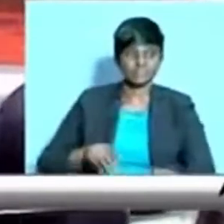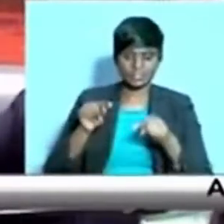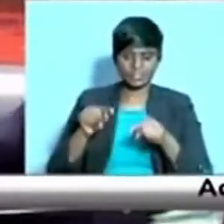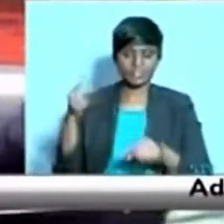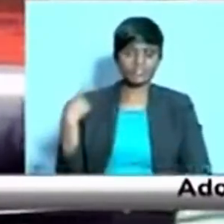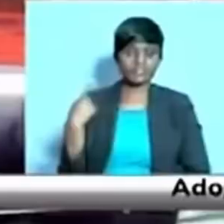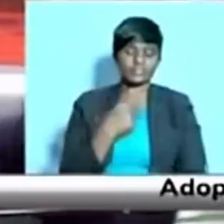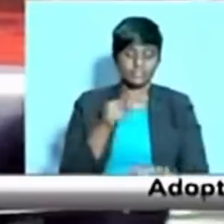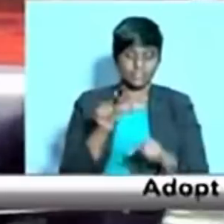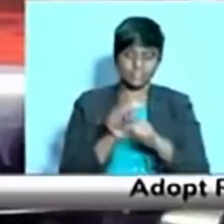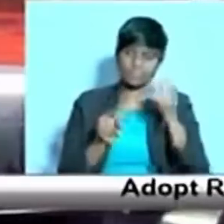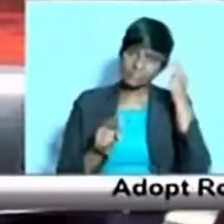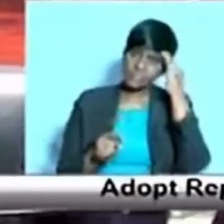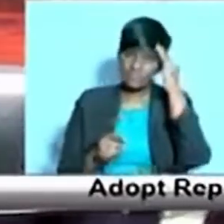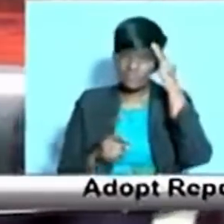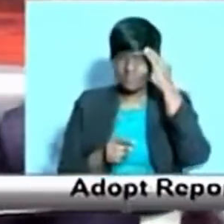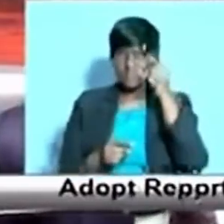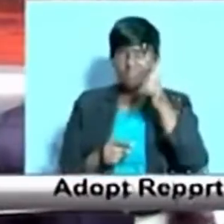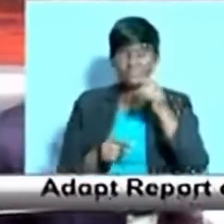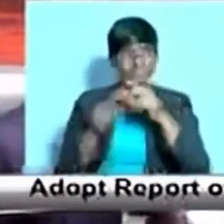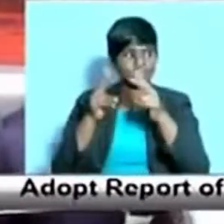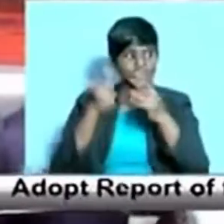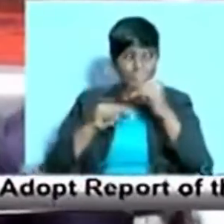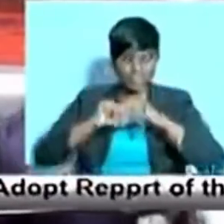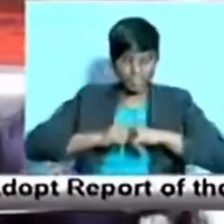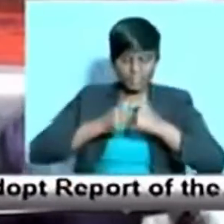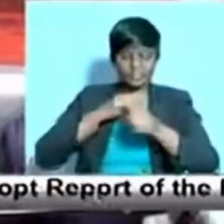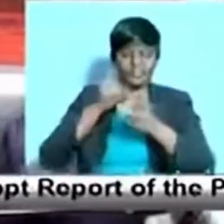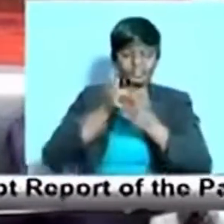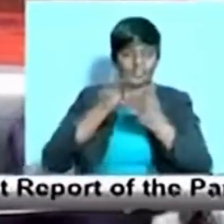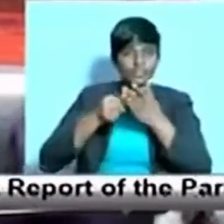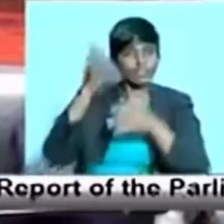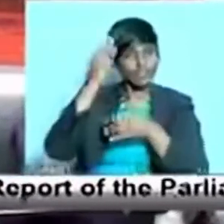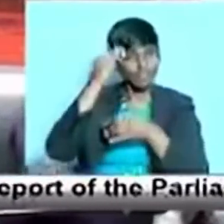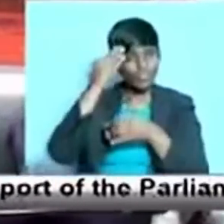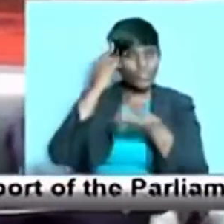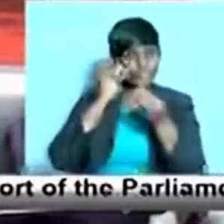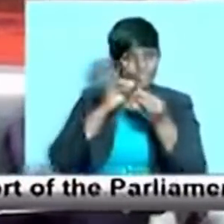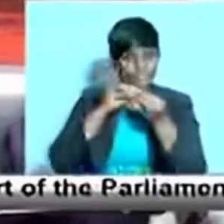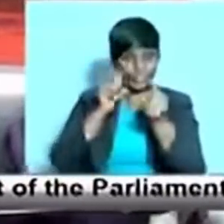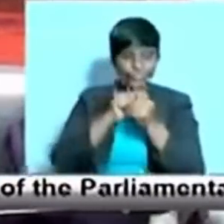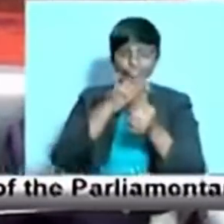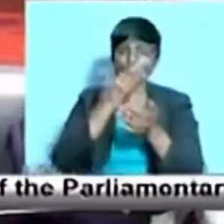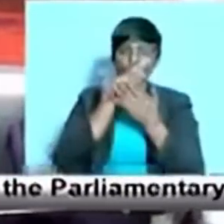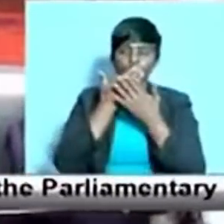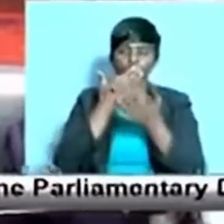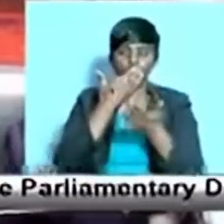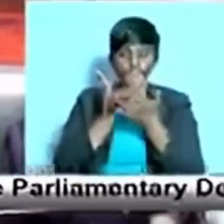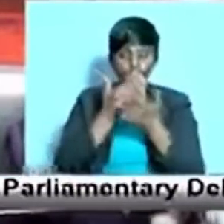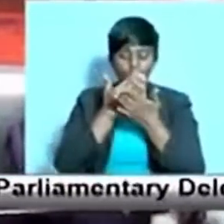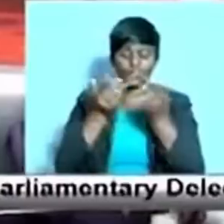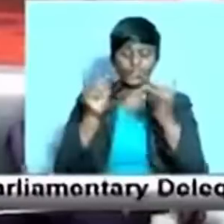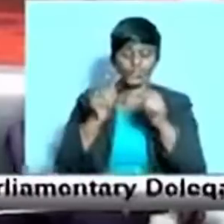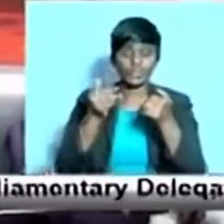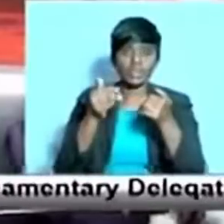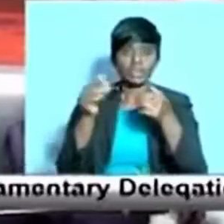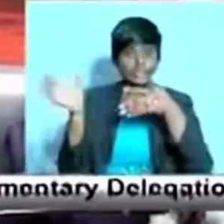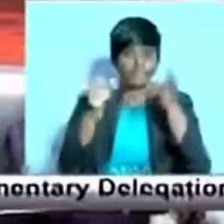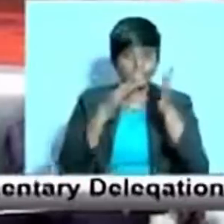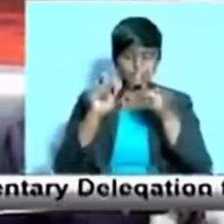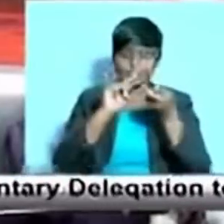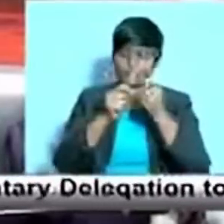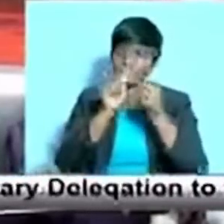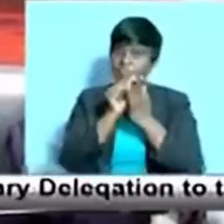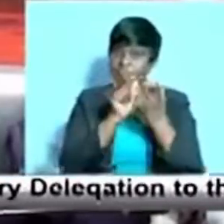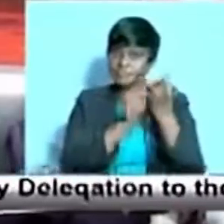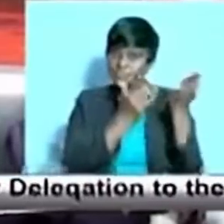August House to acquaint themselves so that we are well equipped with the best practices when the climate change bill